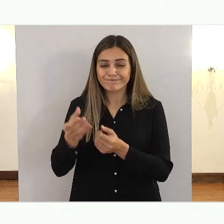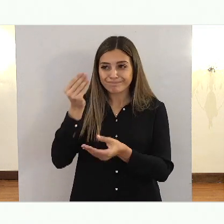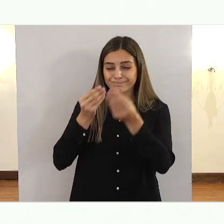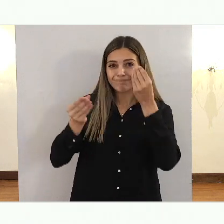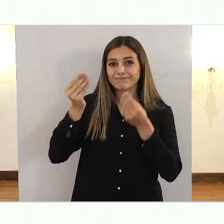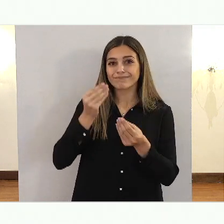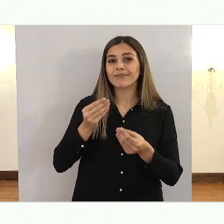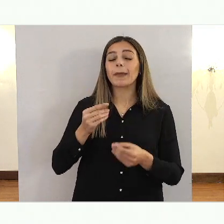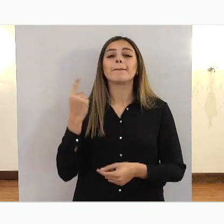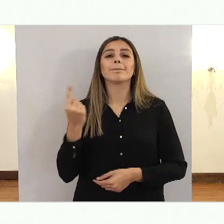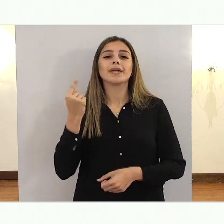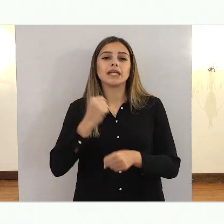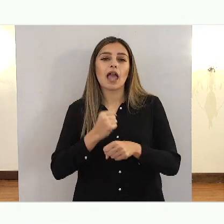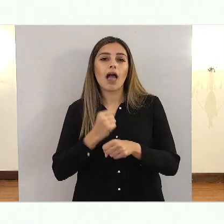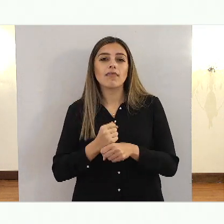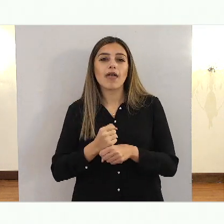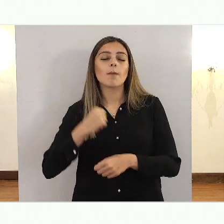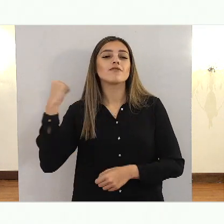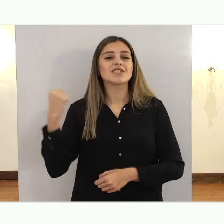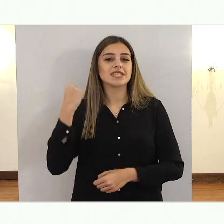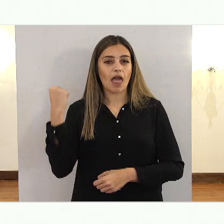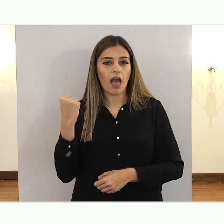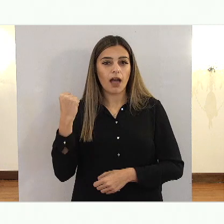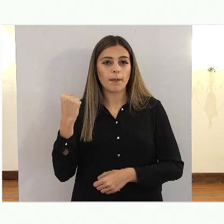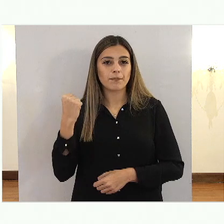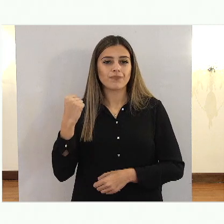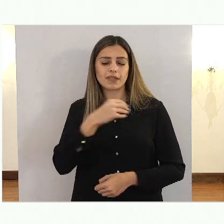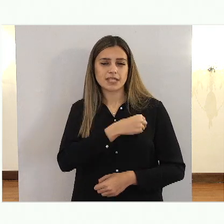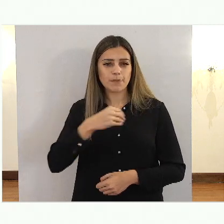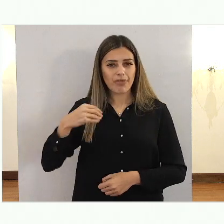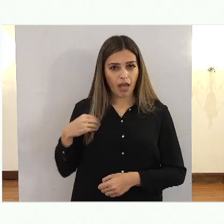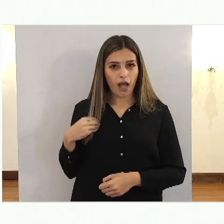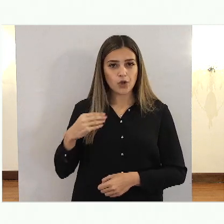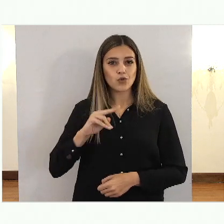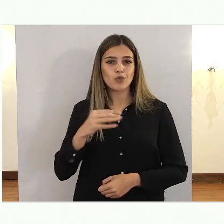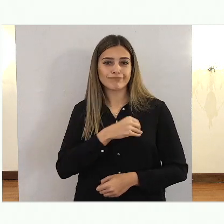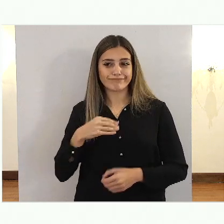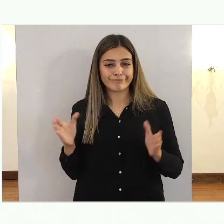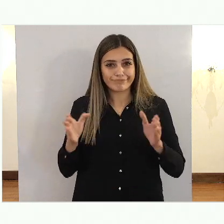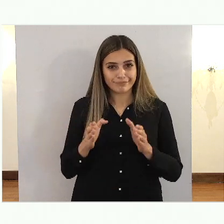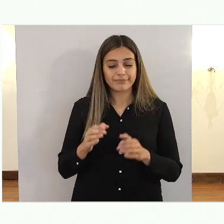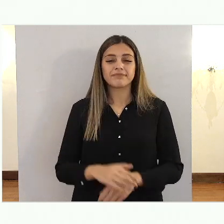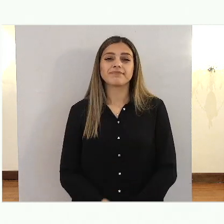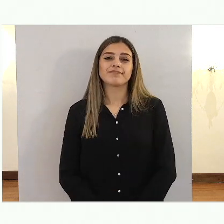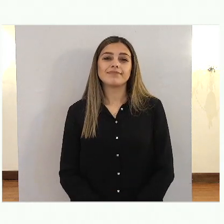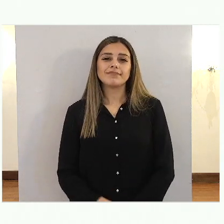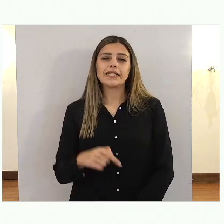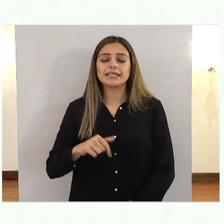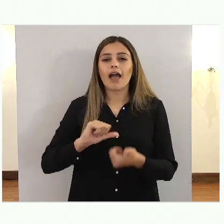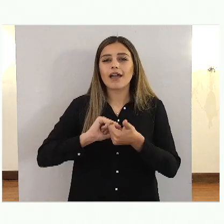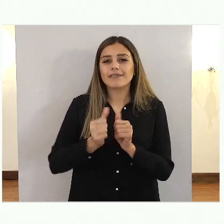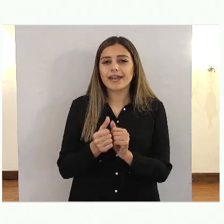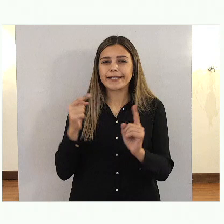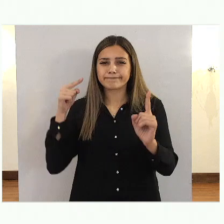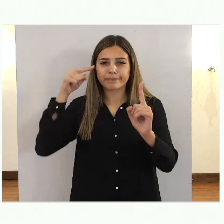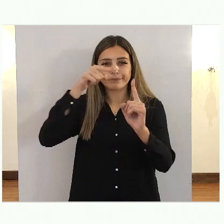who work in healthcare organizations and health centers and in hospitals. This training was obviously targeted to